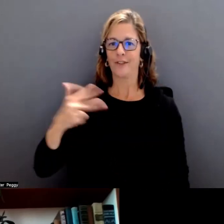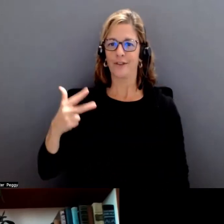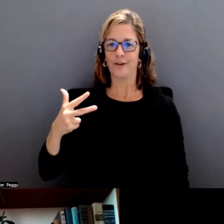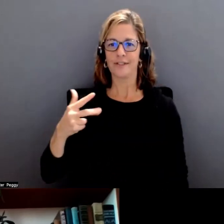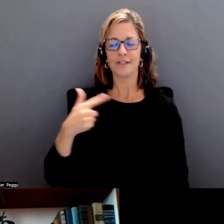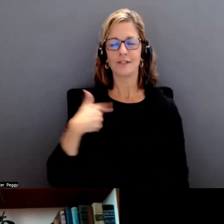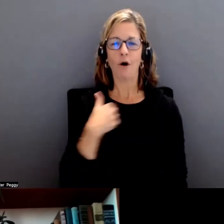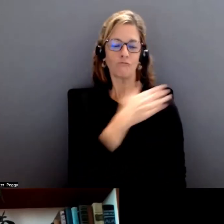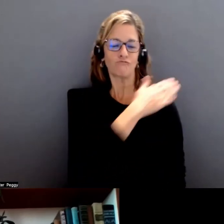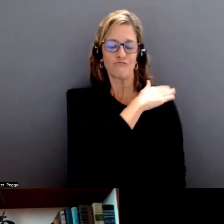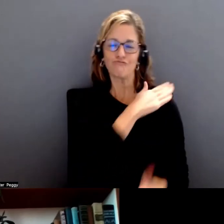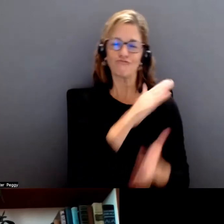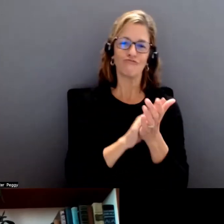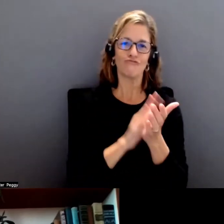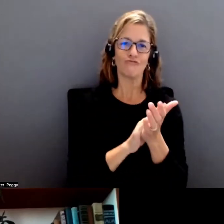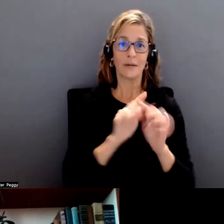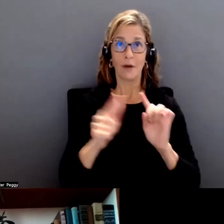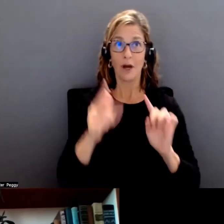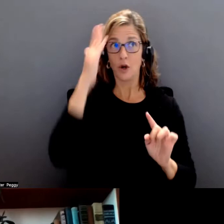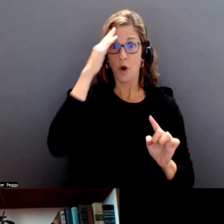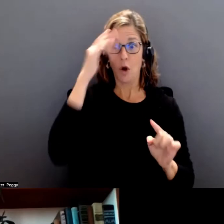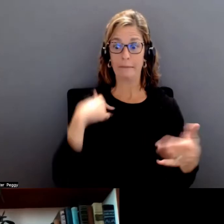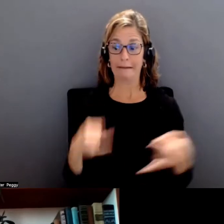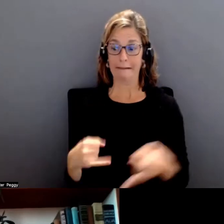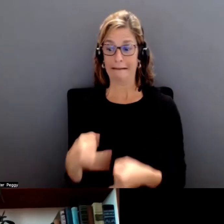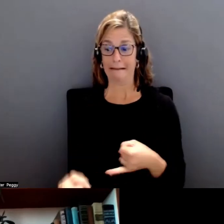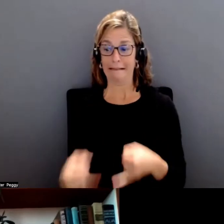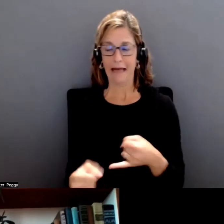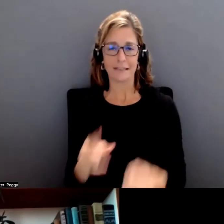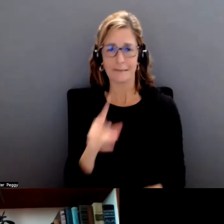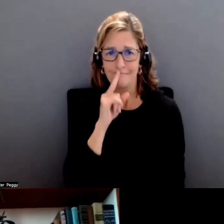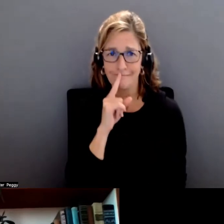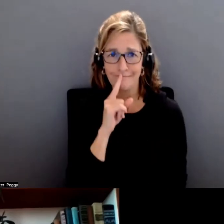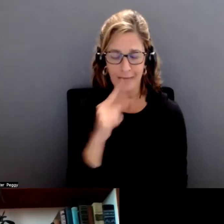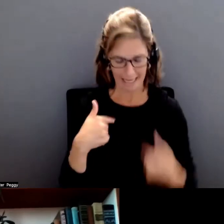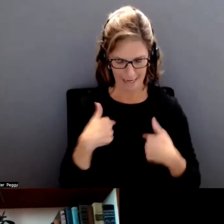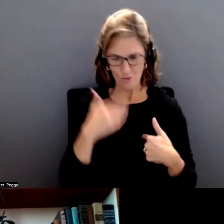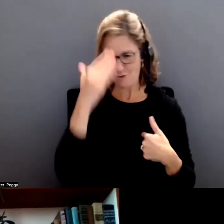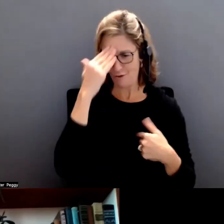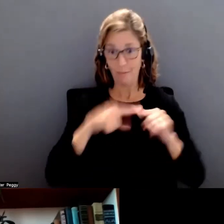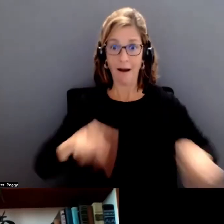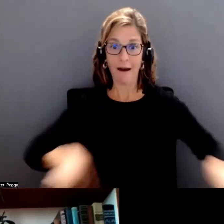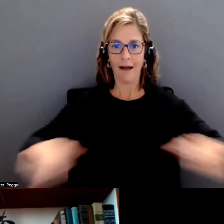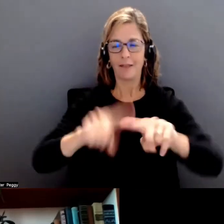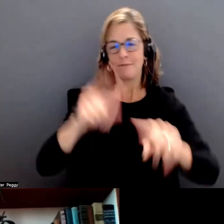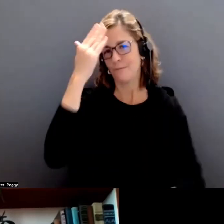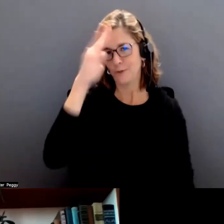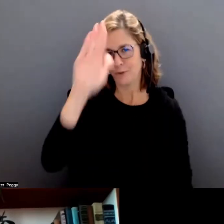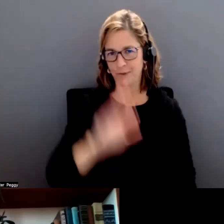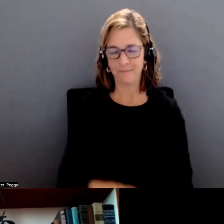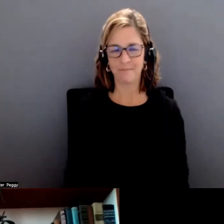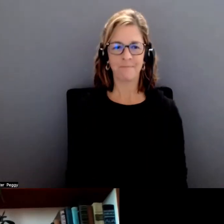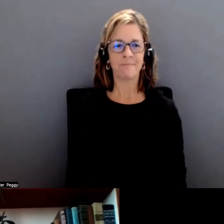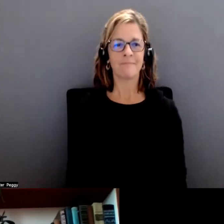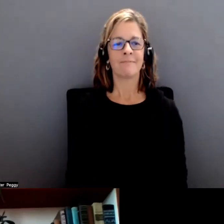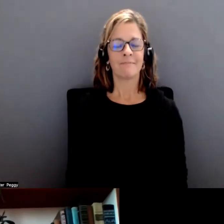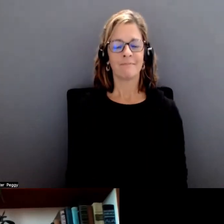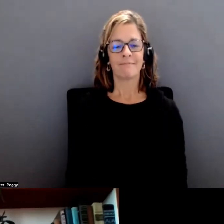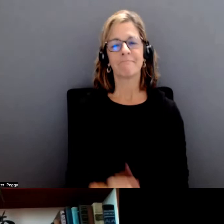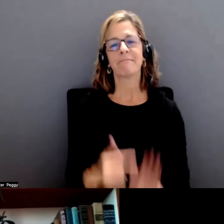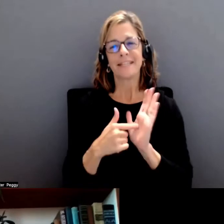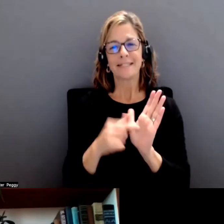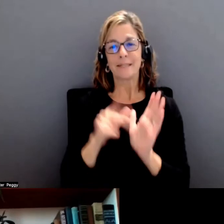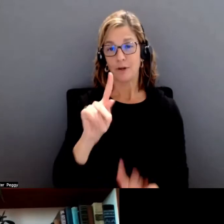worry about everybody knowing they got the answer wrong. So that was the first one. And